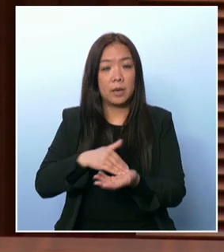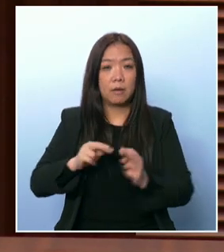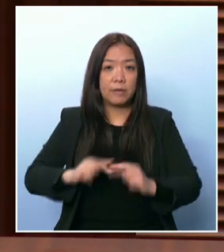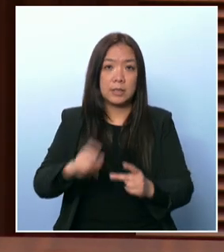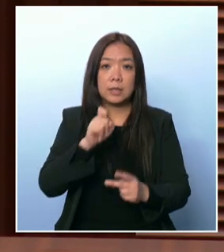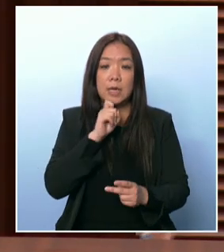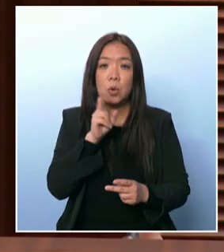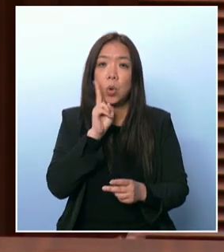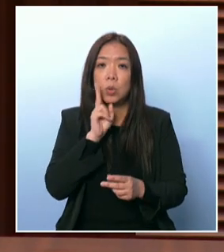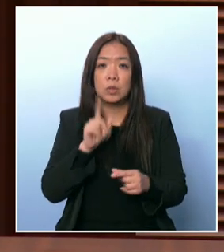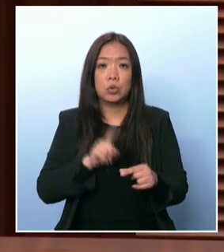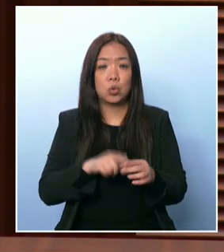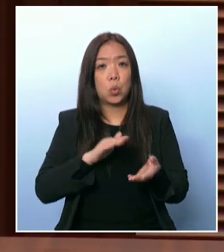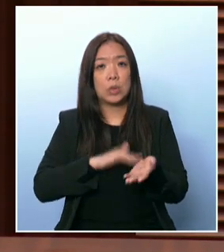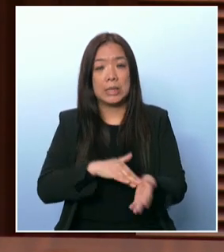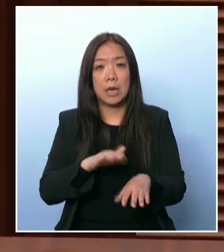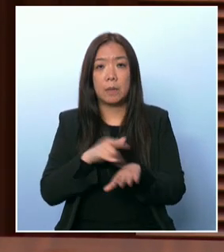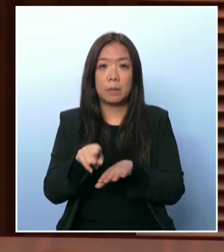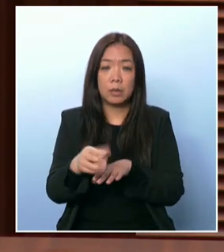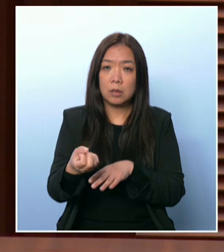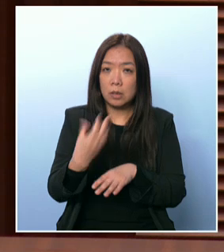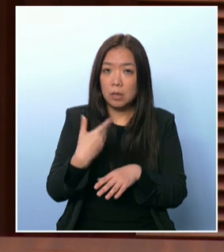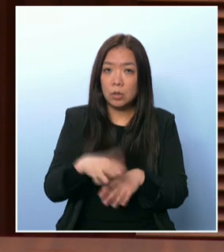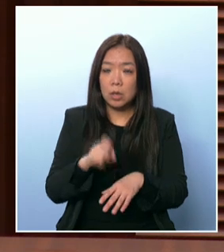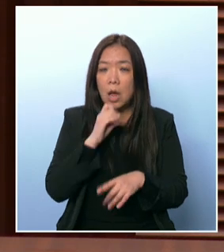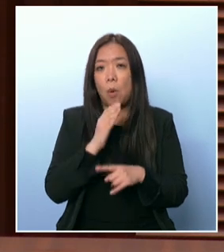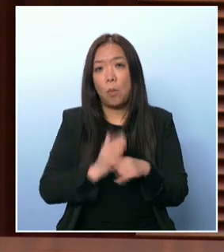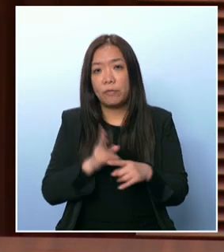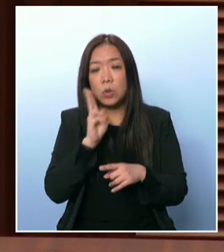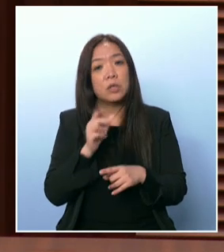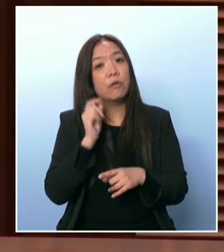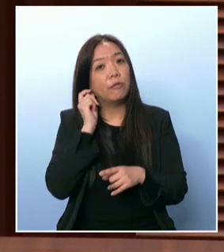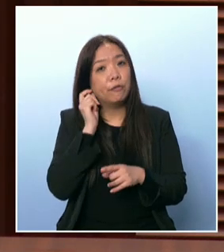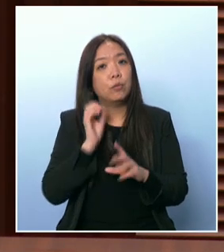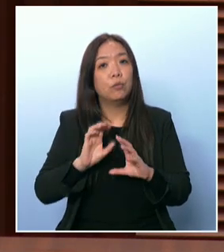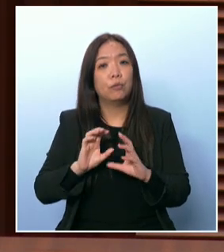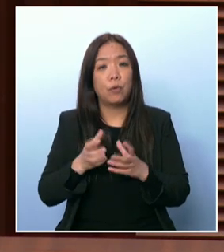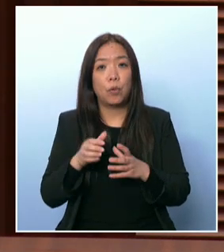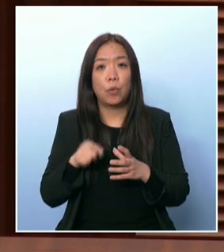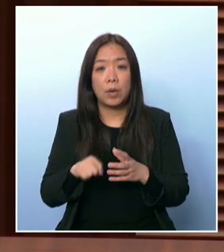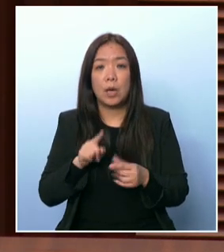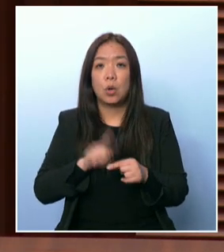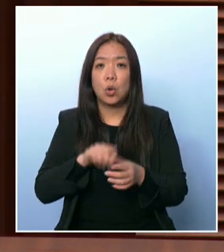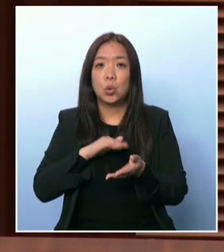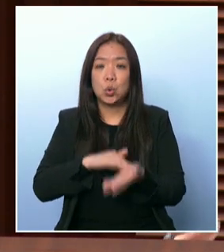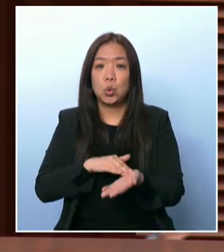We are focusing the application of CM on certain disease types. For example,